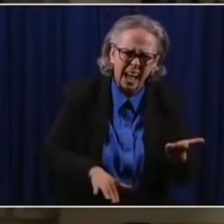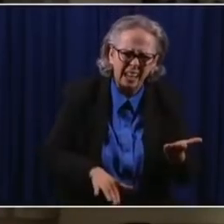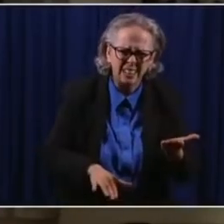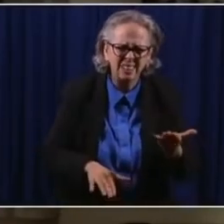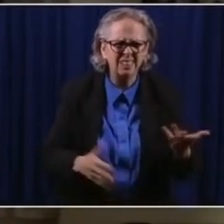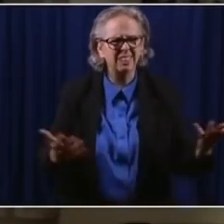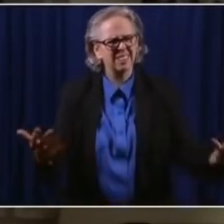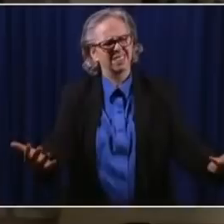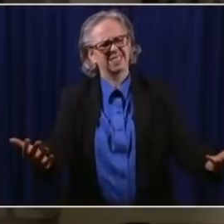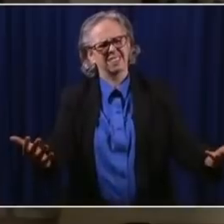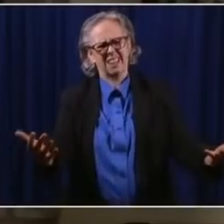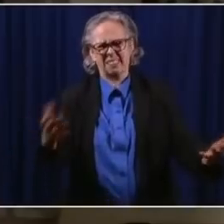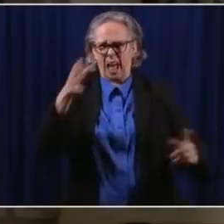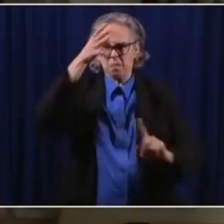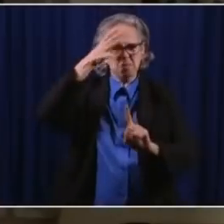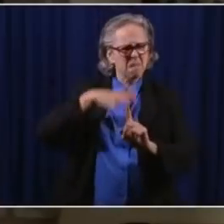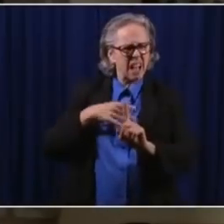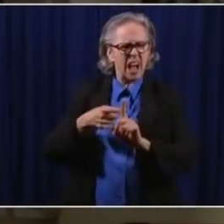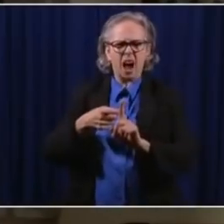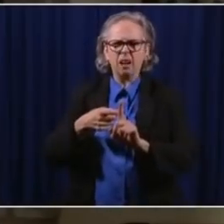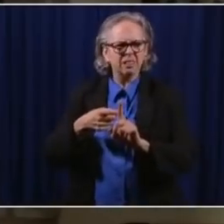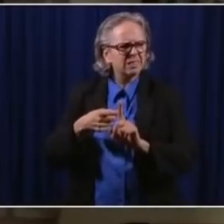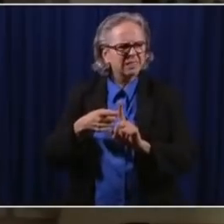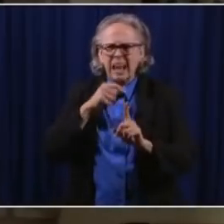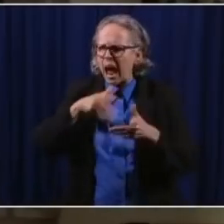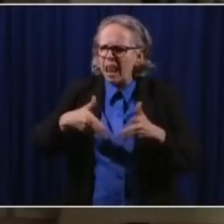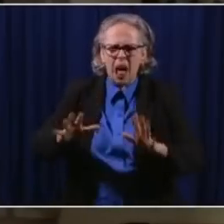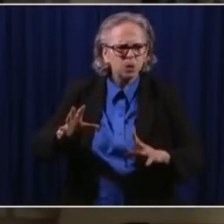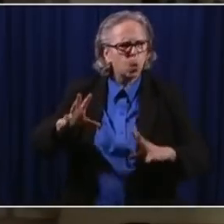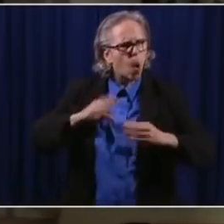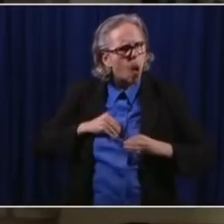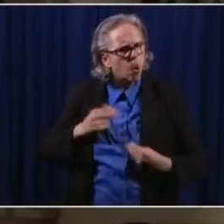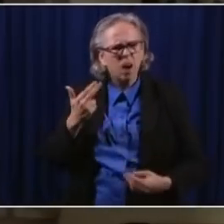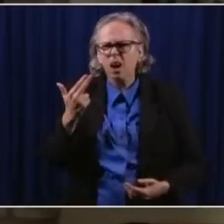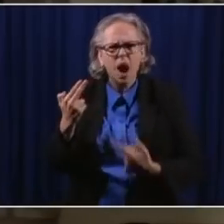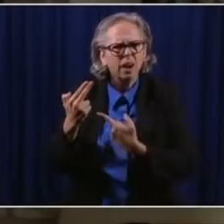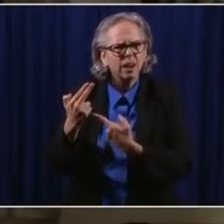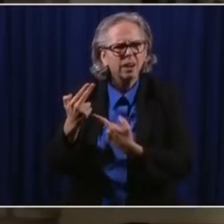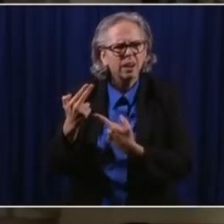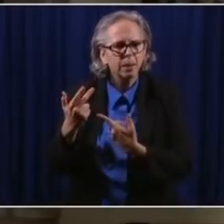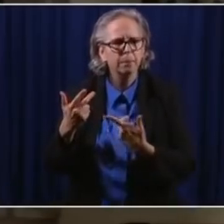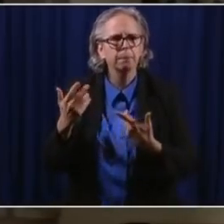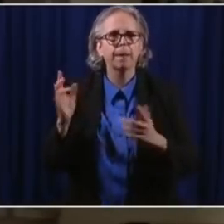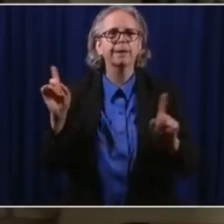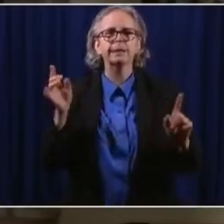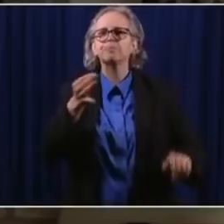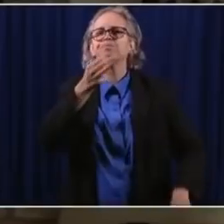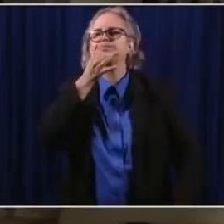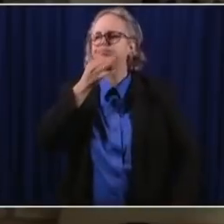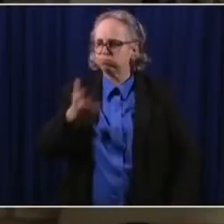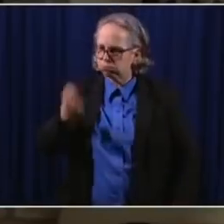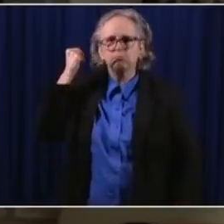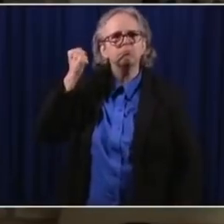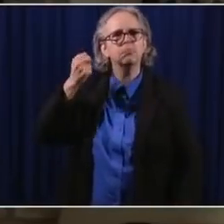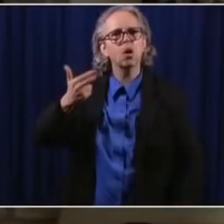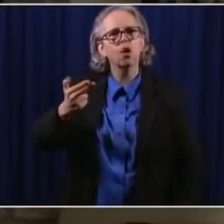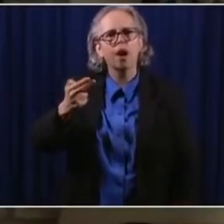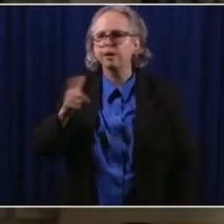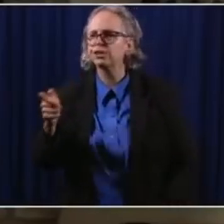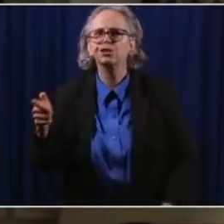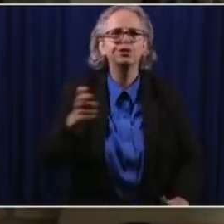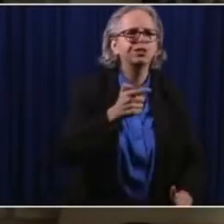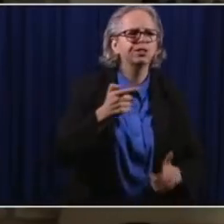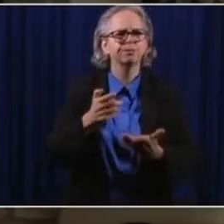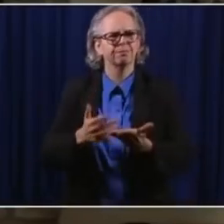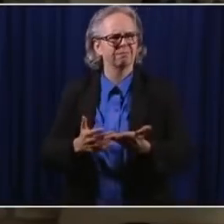prohibited from possessing a gun. As I've been saying for months, Ohio's law on illegal gun possession aren't tough enough.